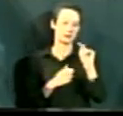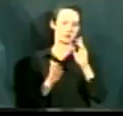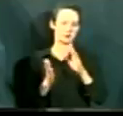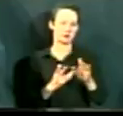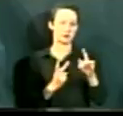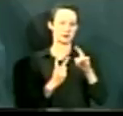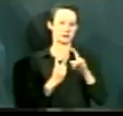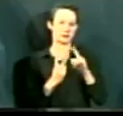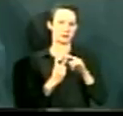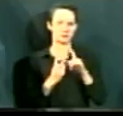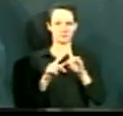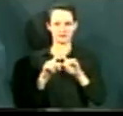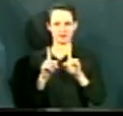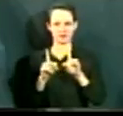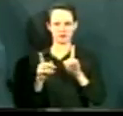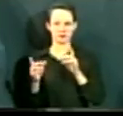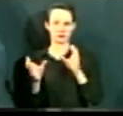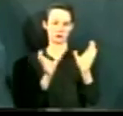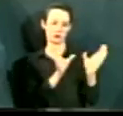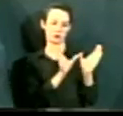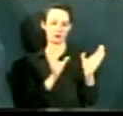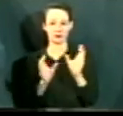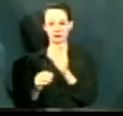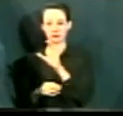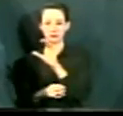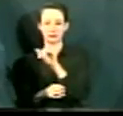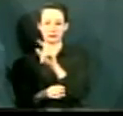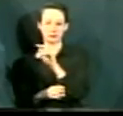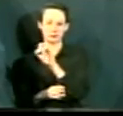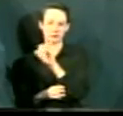the difference between the certified and the classified folks.